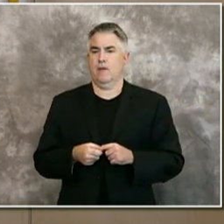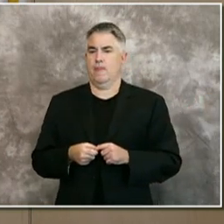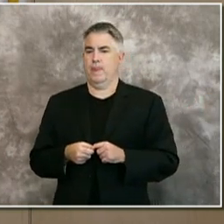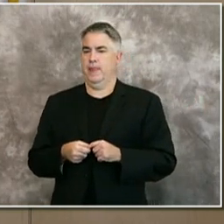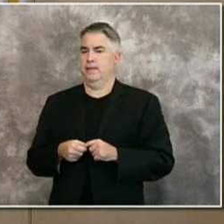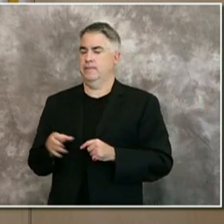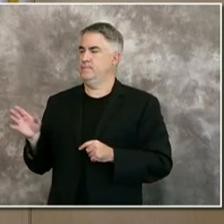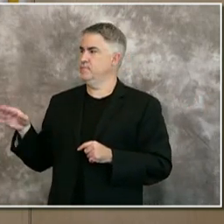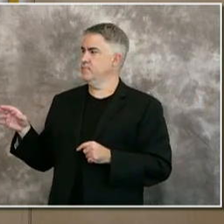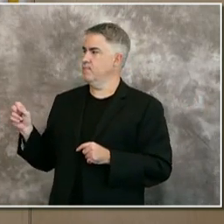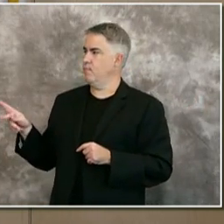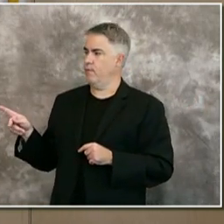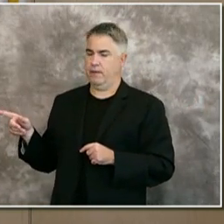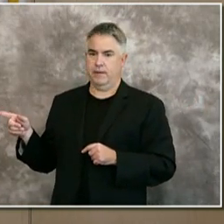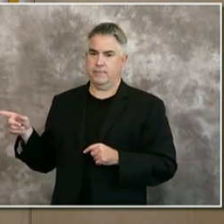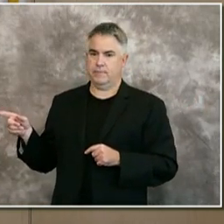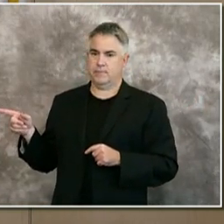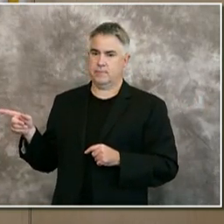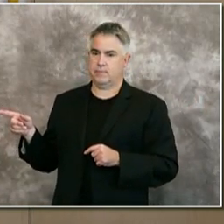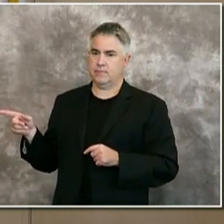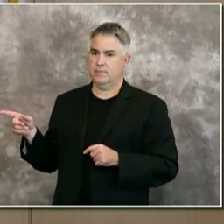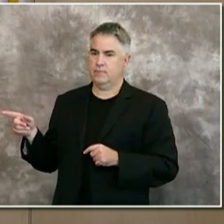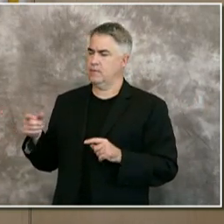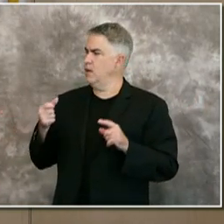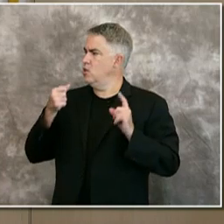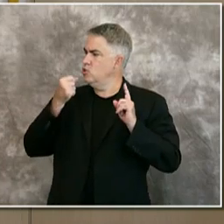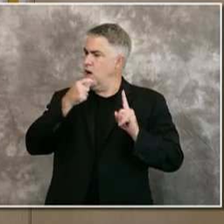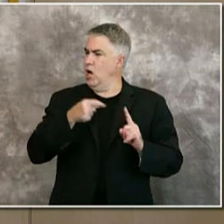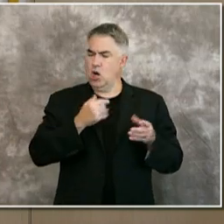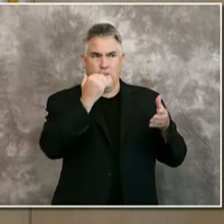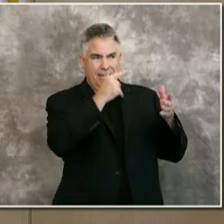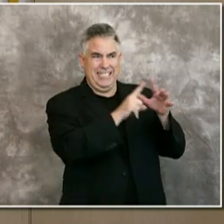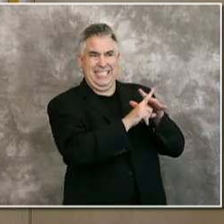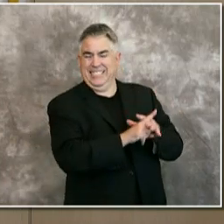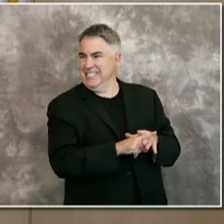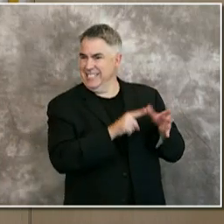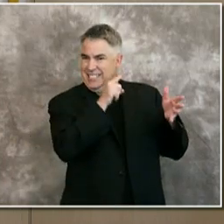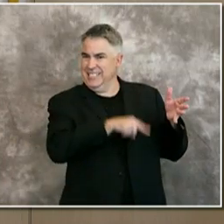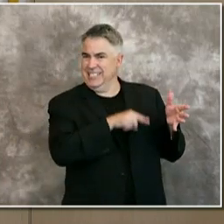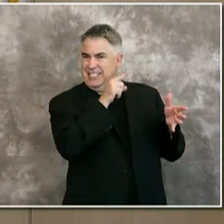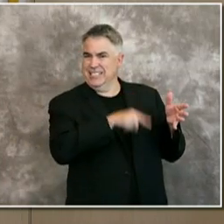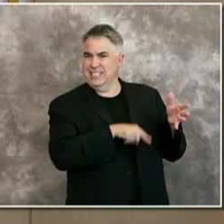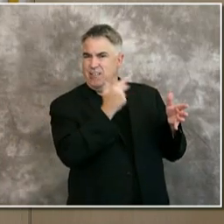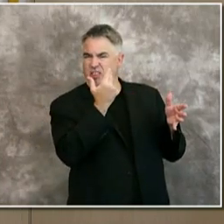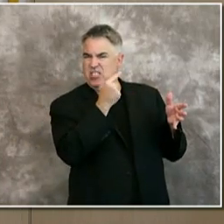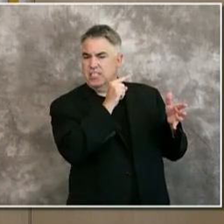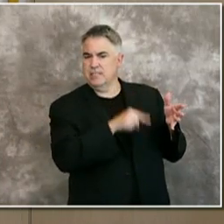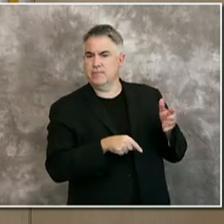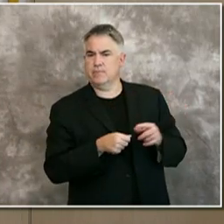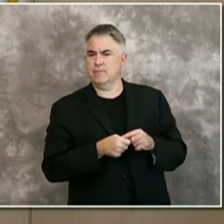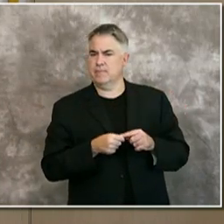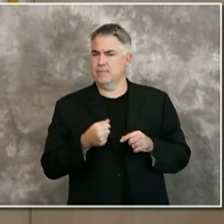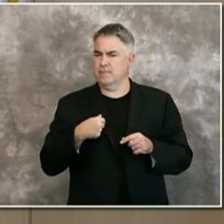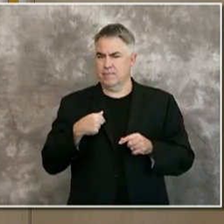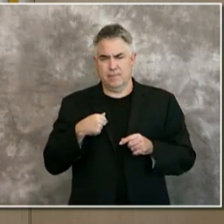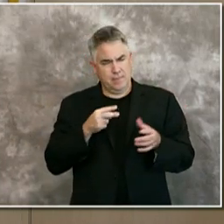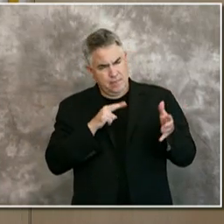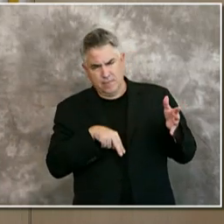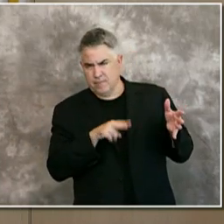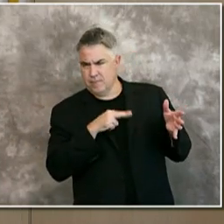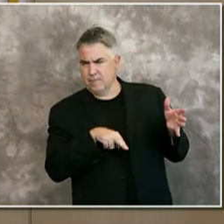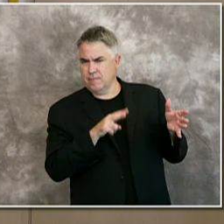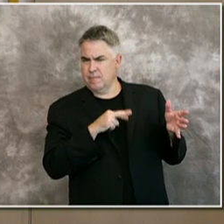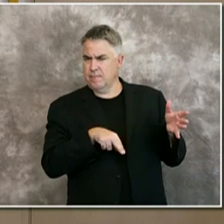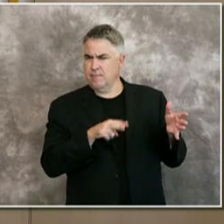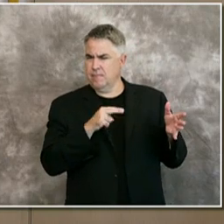we have now hit, it's my feeling that we're going to be in this mode for 3 weeks, even if our per capita number drops